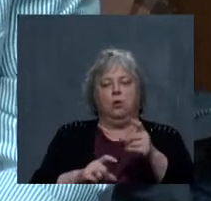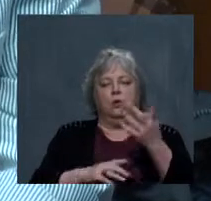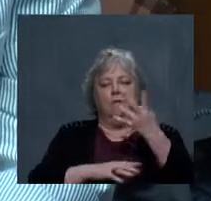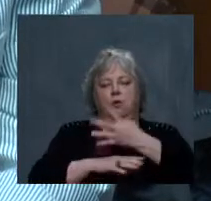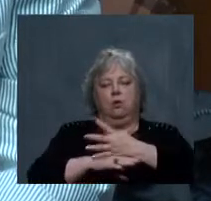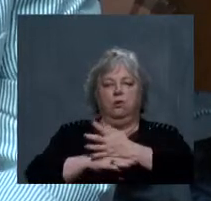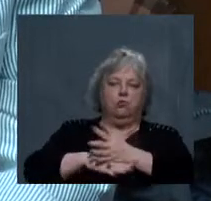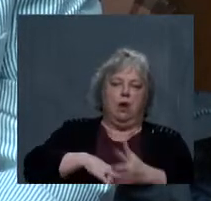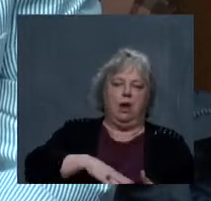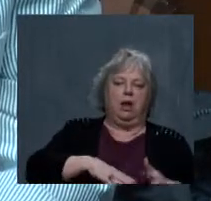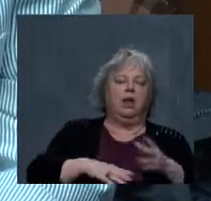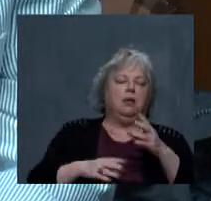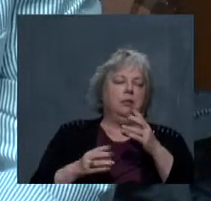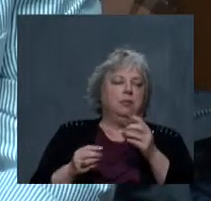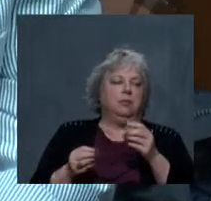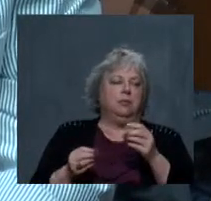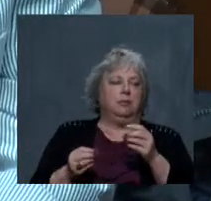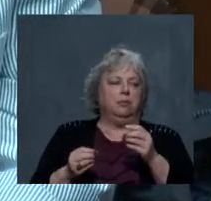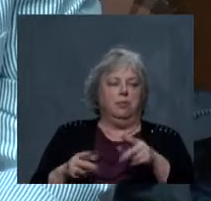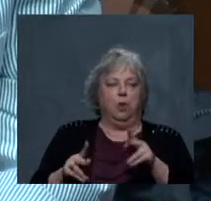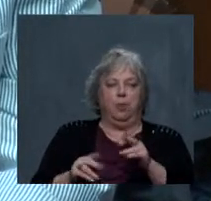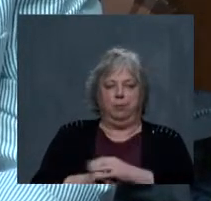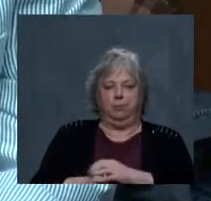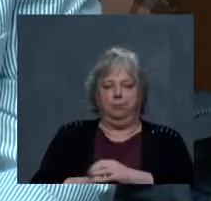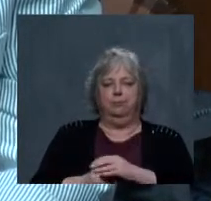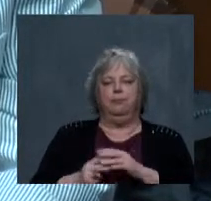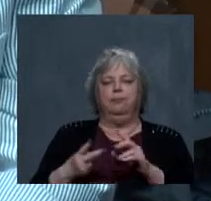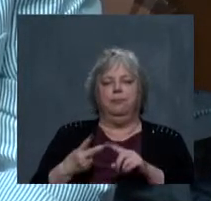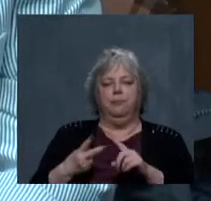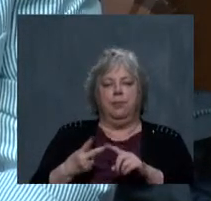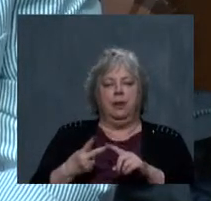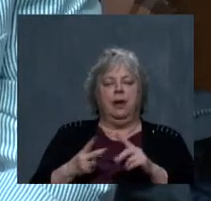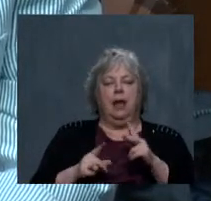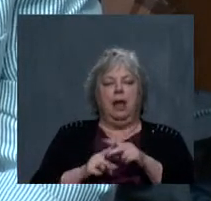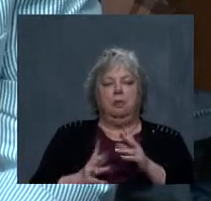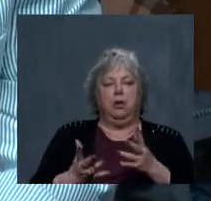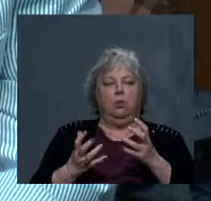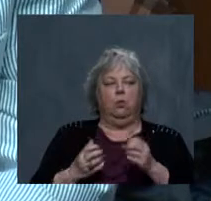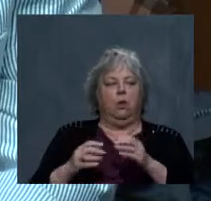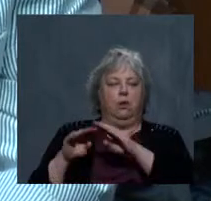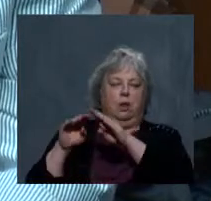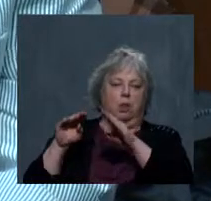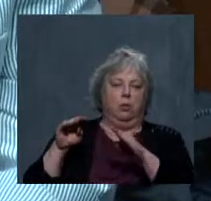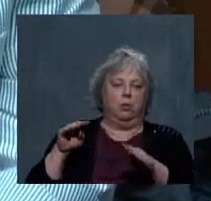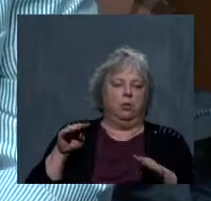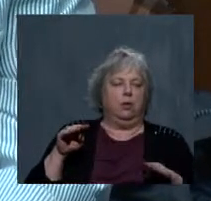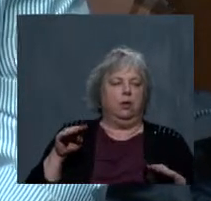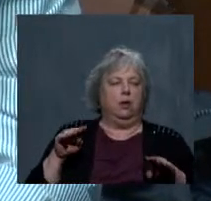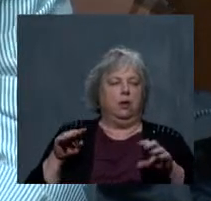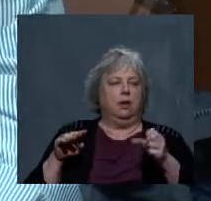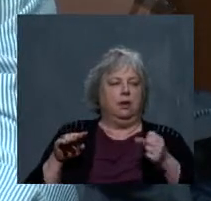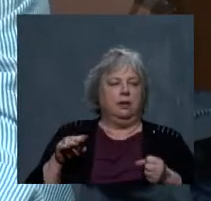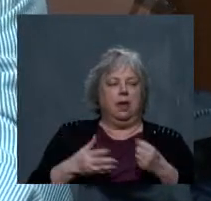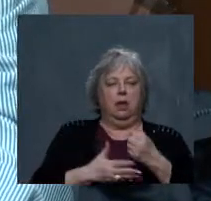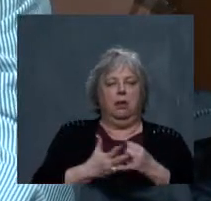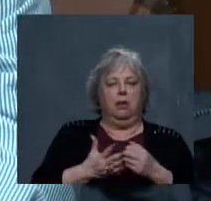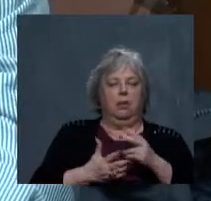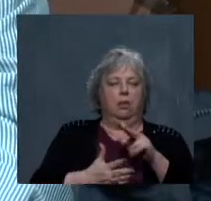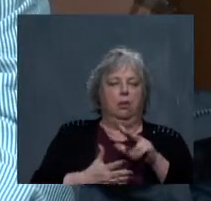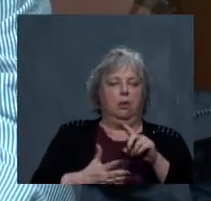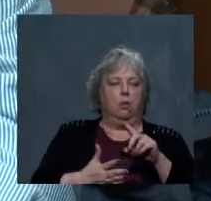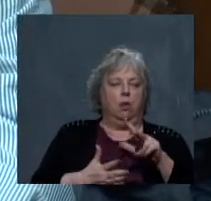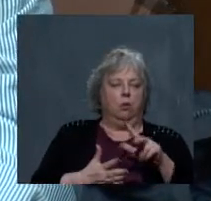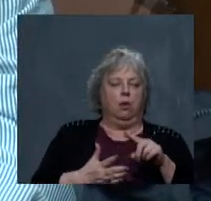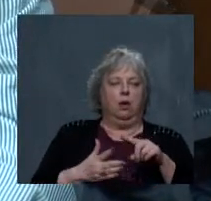for 31-1. Secondly, the applicant is requesting a variance for slopes south side of the lots in phase 31-3